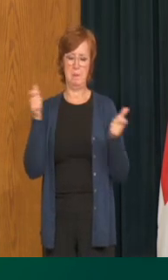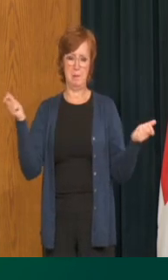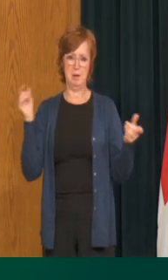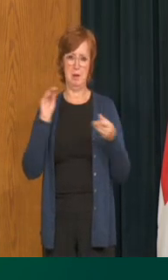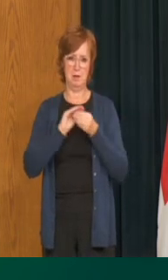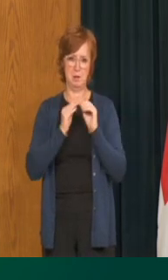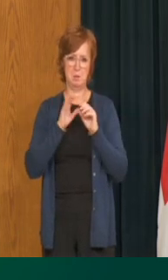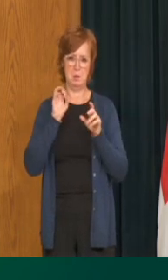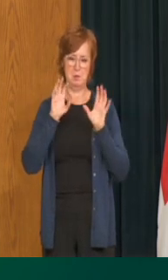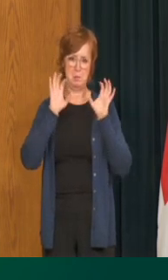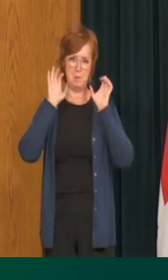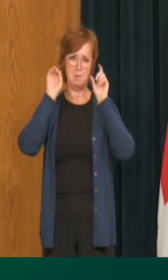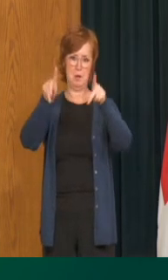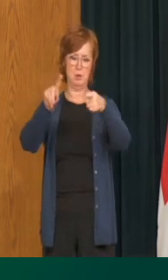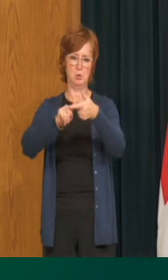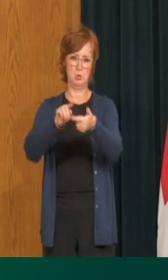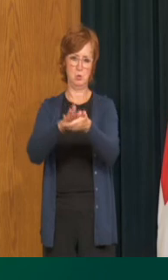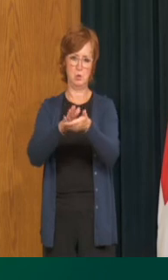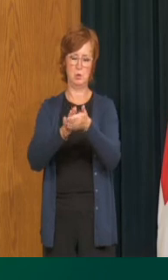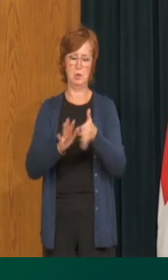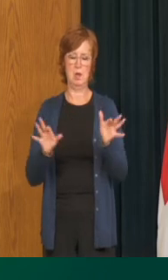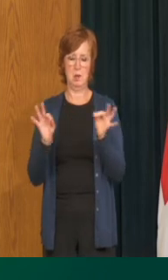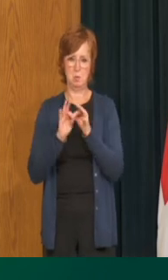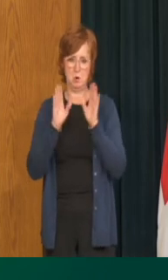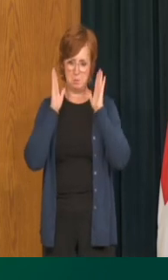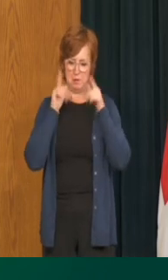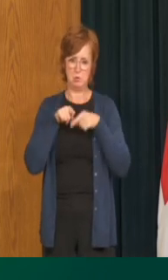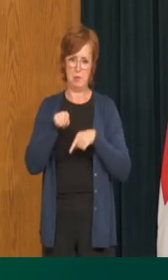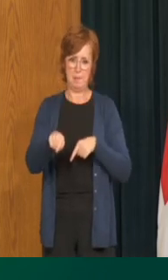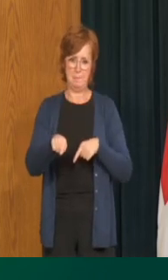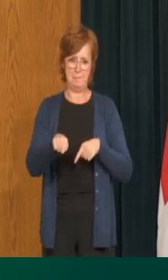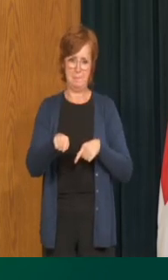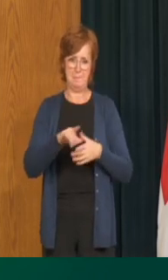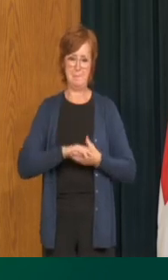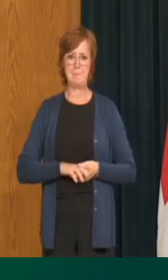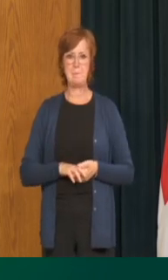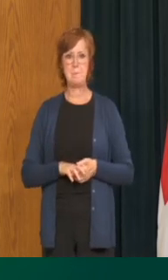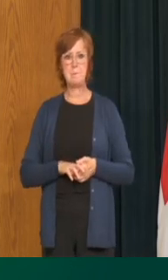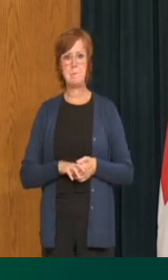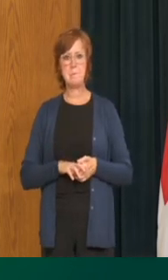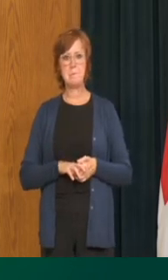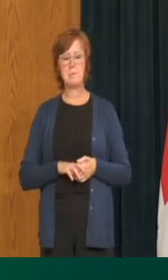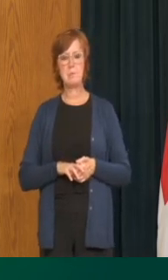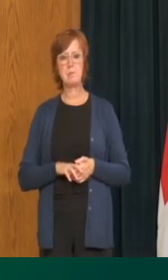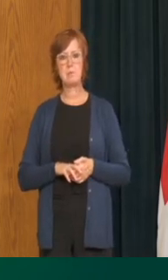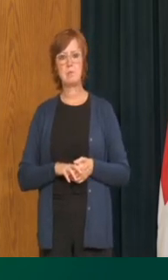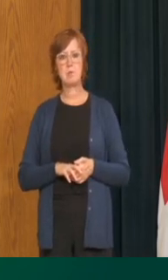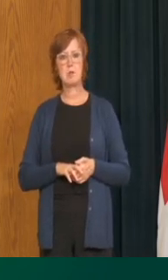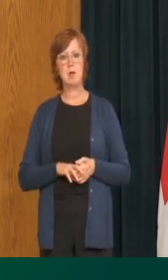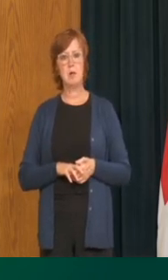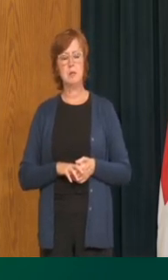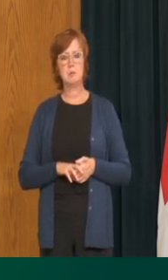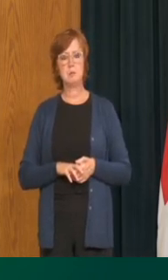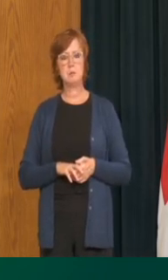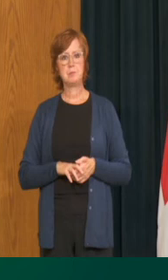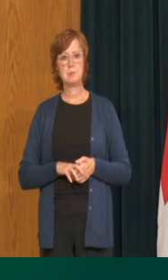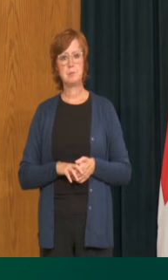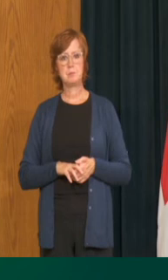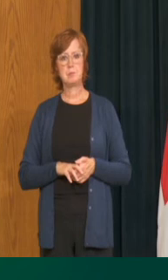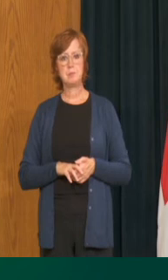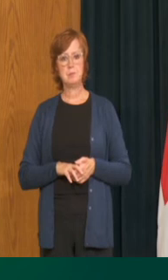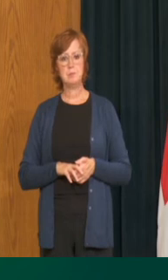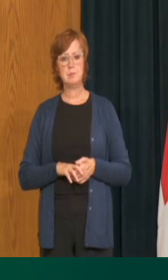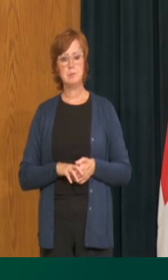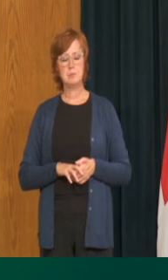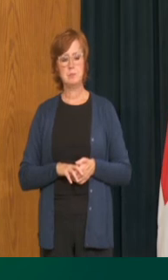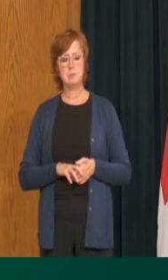school and in terms of students and staff. I think that's a key priority over the next few weeks. But having said that, we obviously need to look at, so we have static